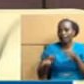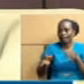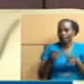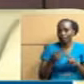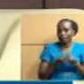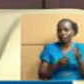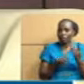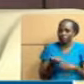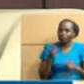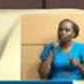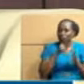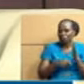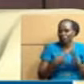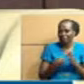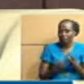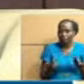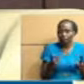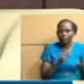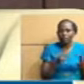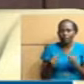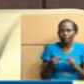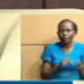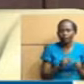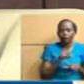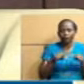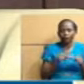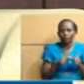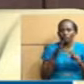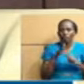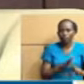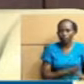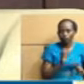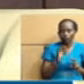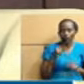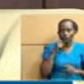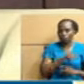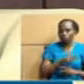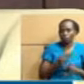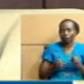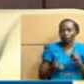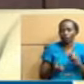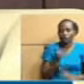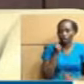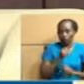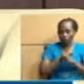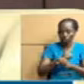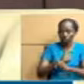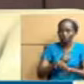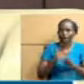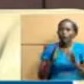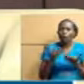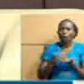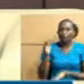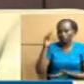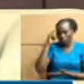the benefit of social media to discuss our vulnerability as a people, to discuss social protection and how much government is doing, what it's not